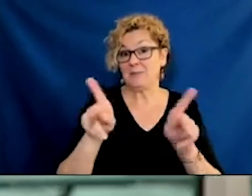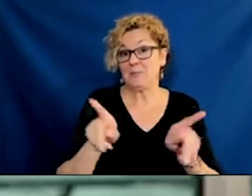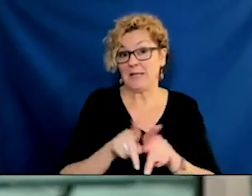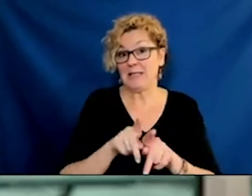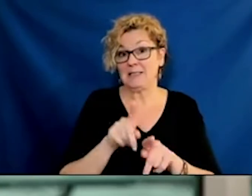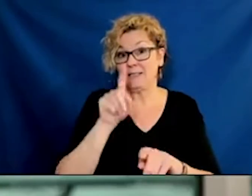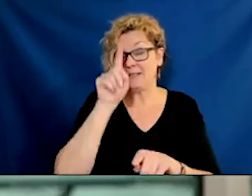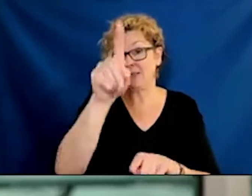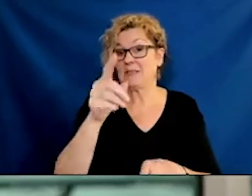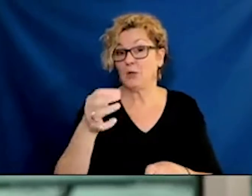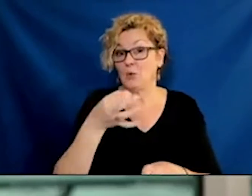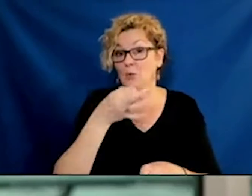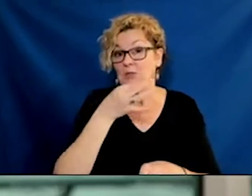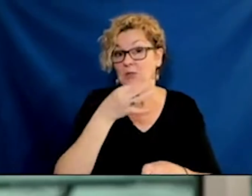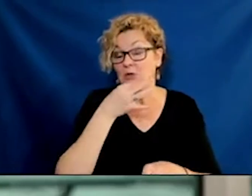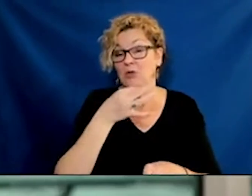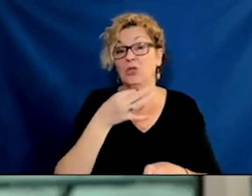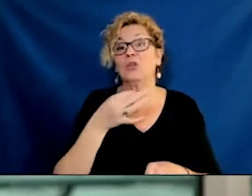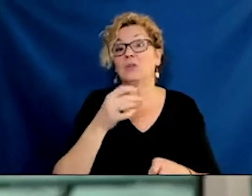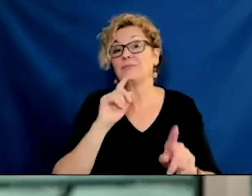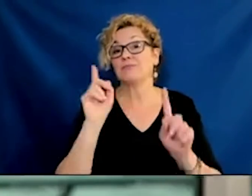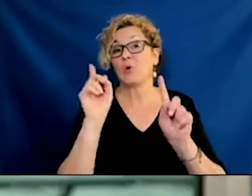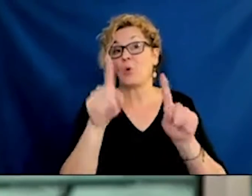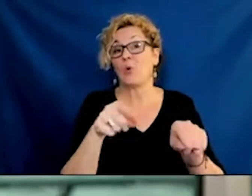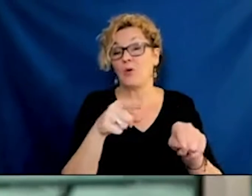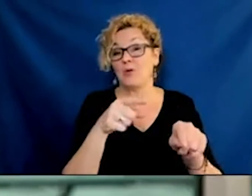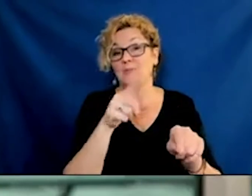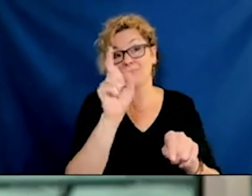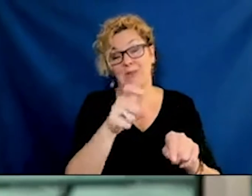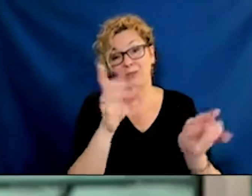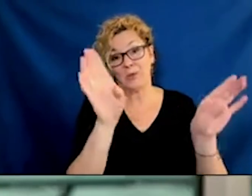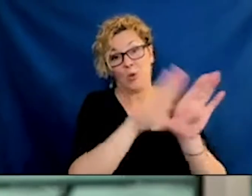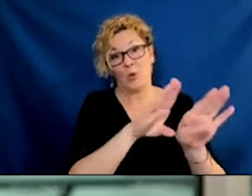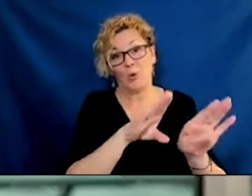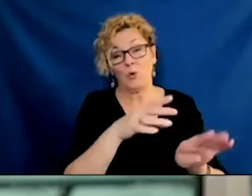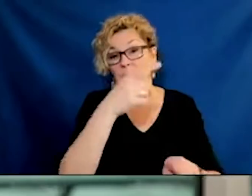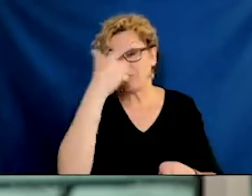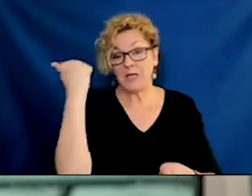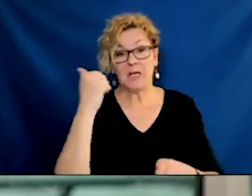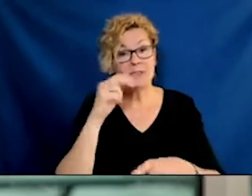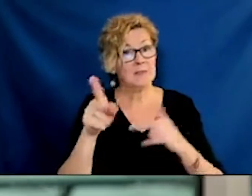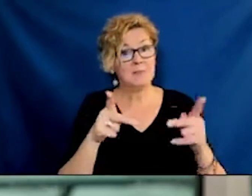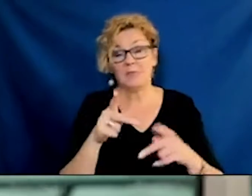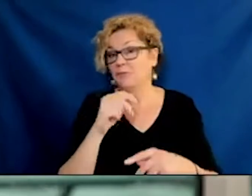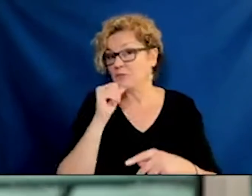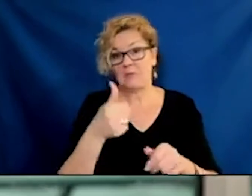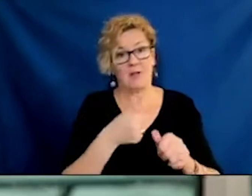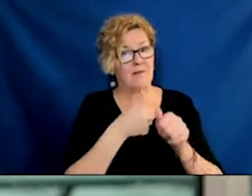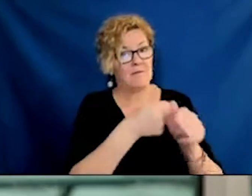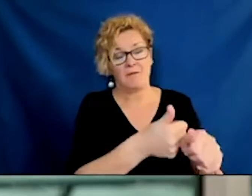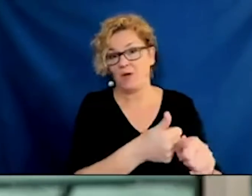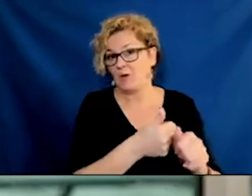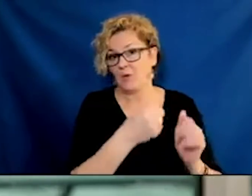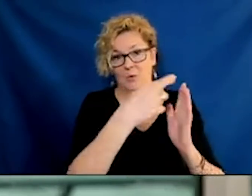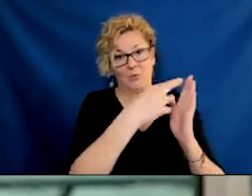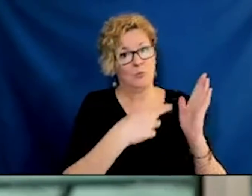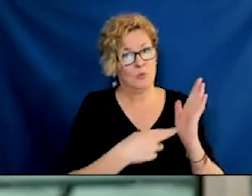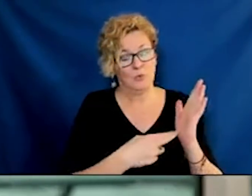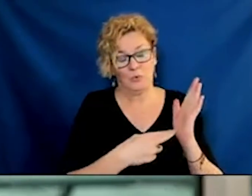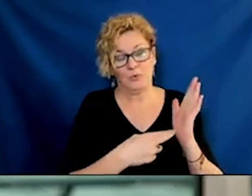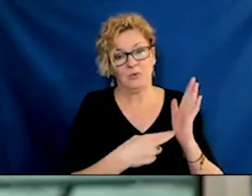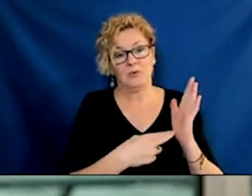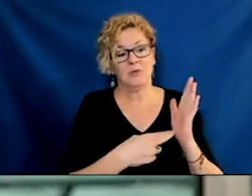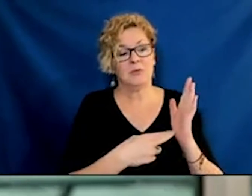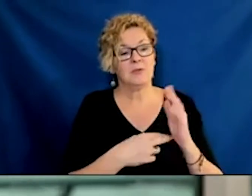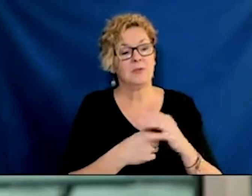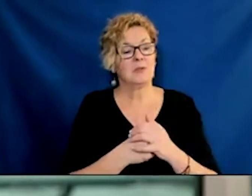6 premises that have been closed or had orders issued on them because of people not obeying